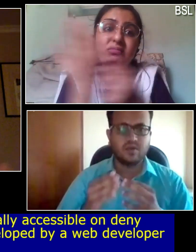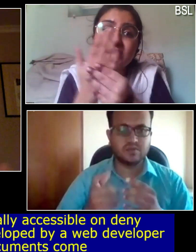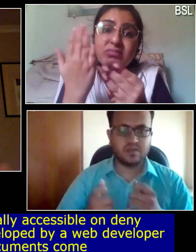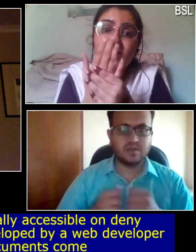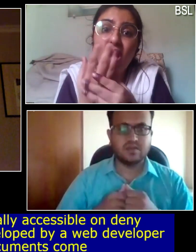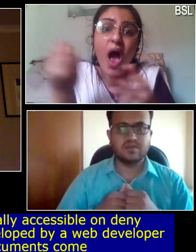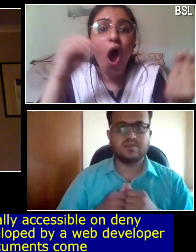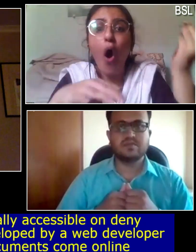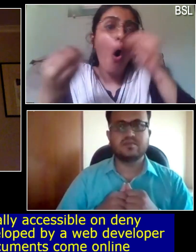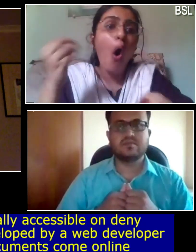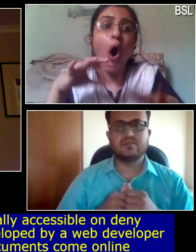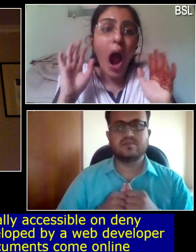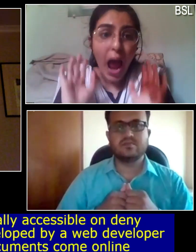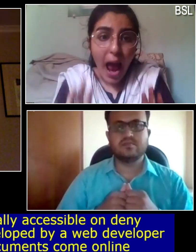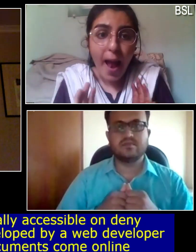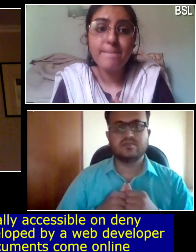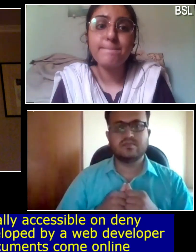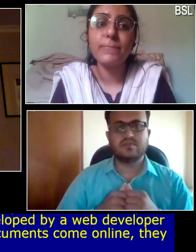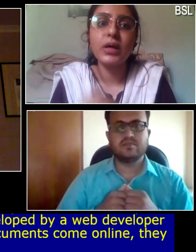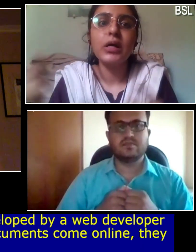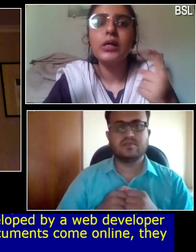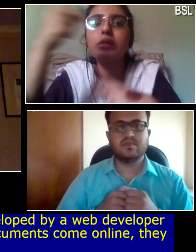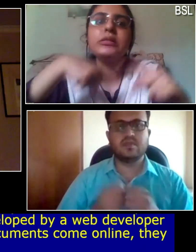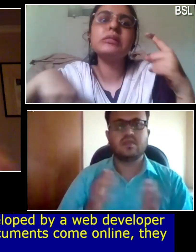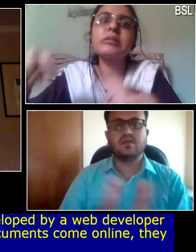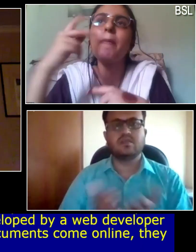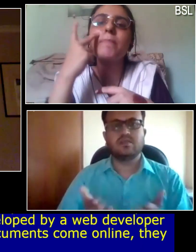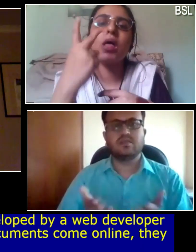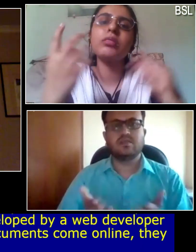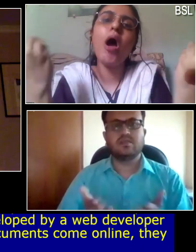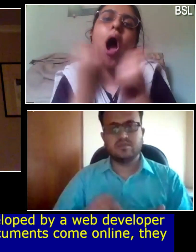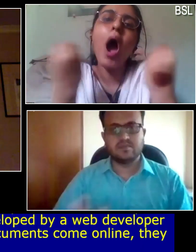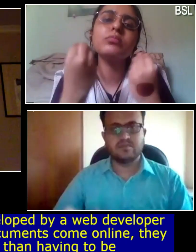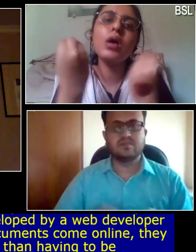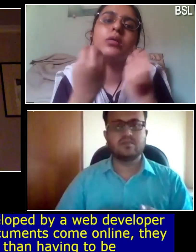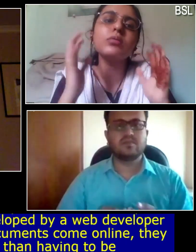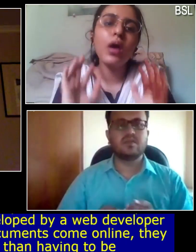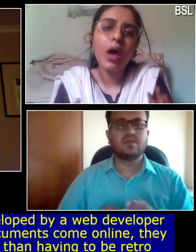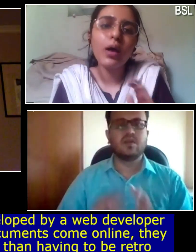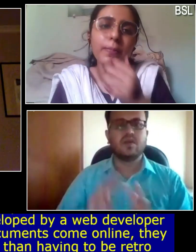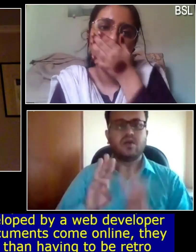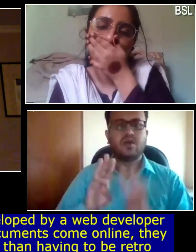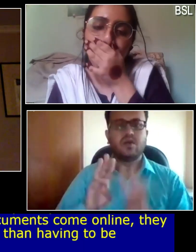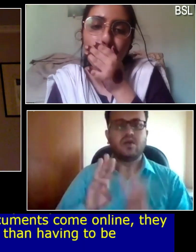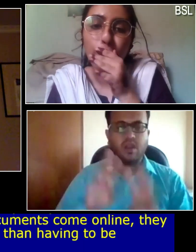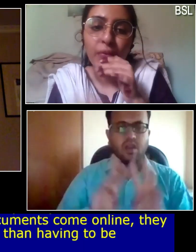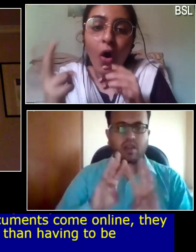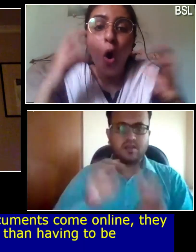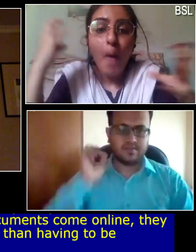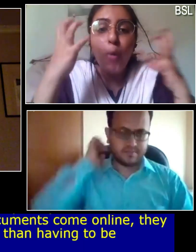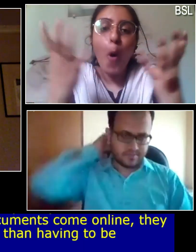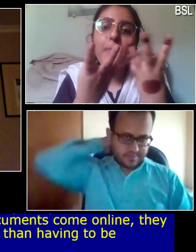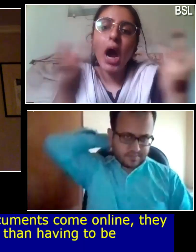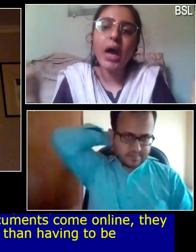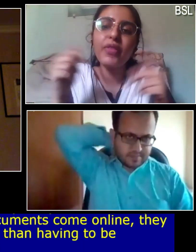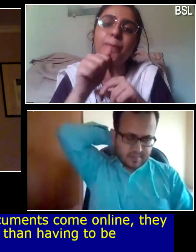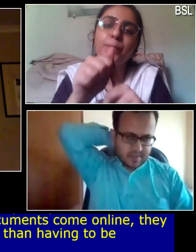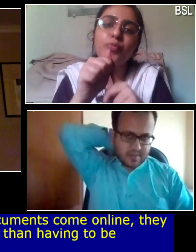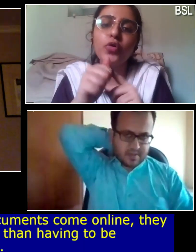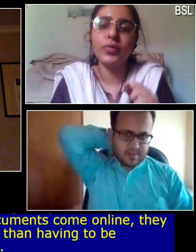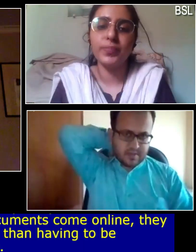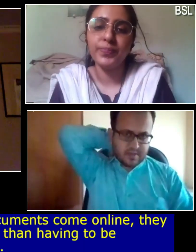they are accessible from the start, rather than having to be retrofitted, which is often the problem. So